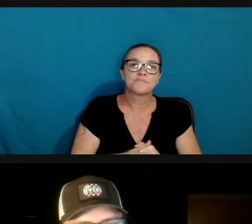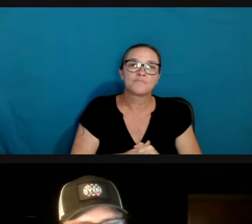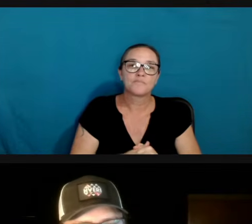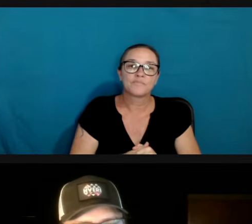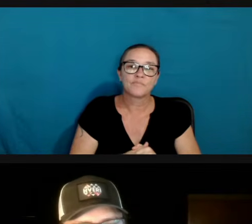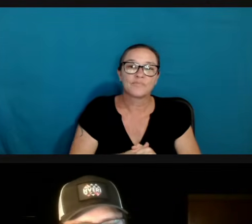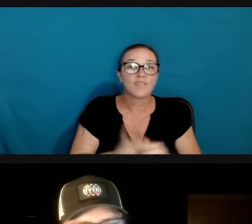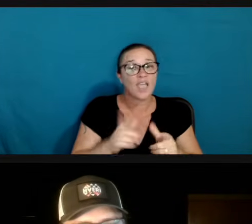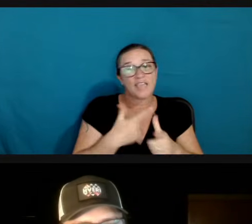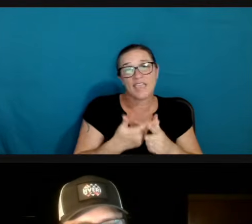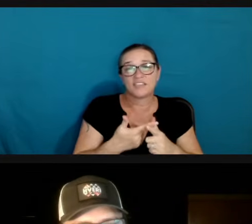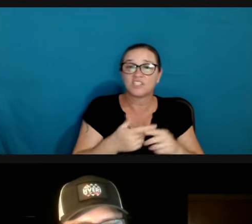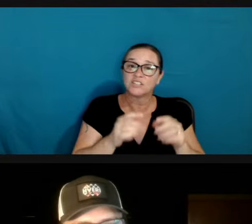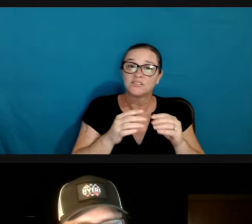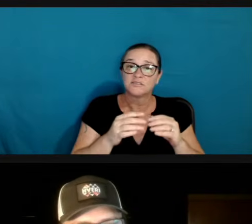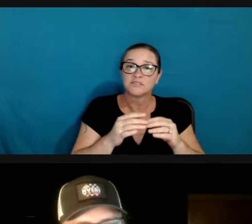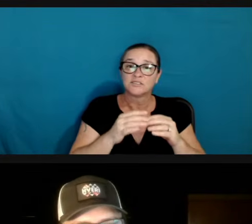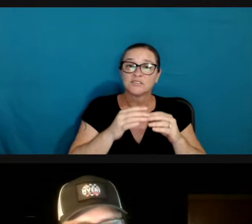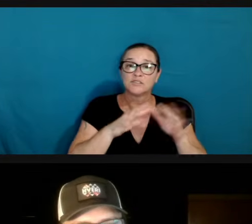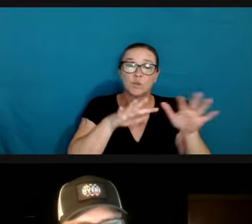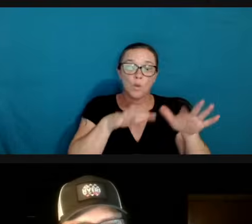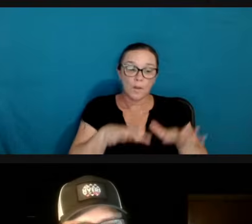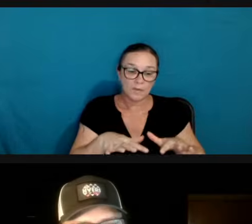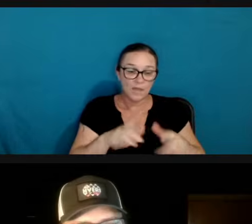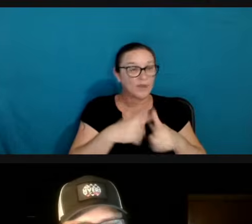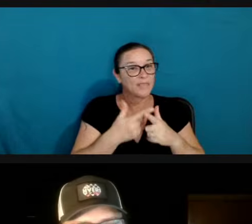we left off once the rain stopped falling there.